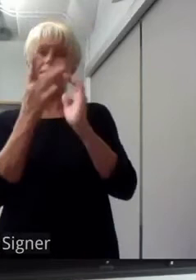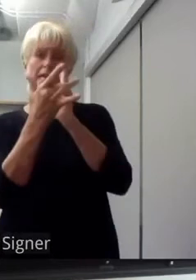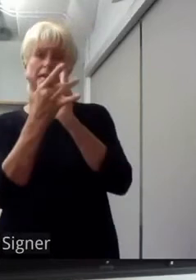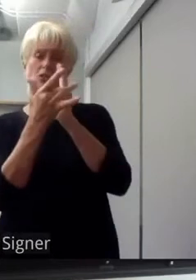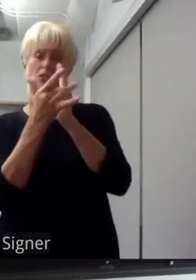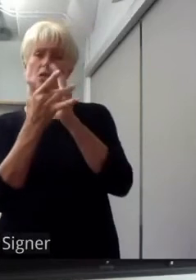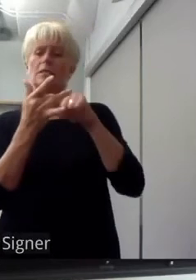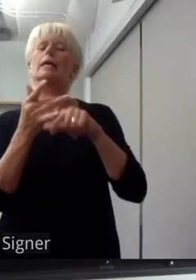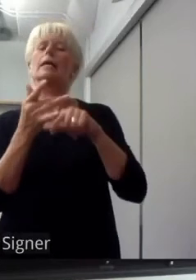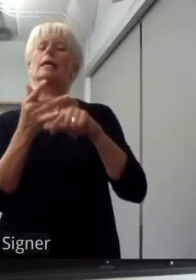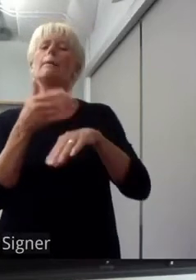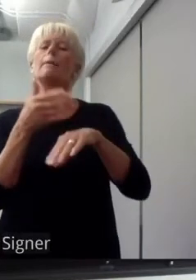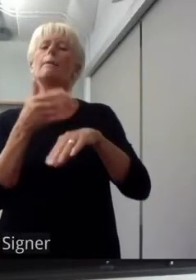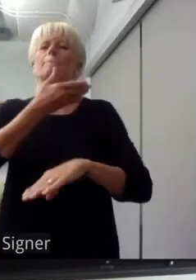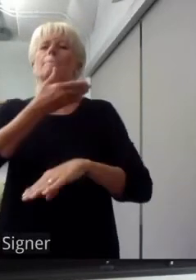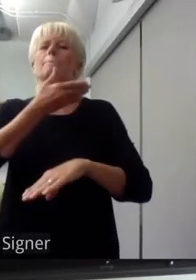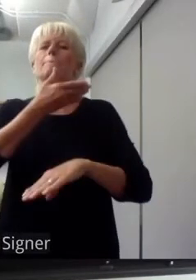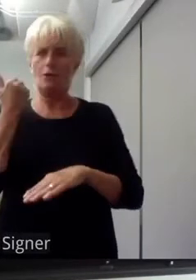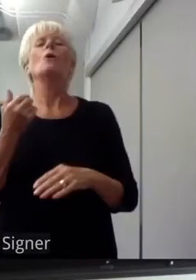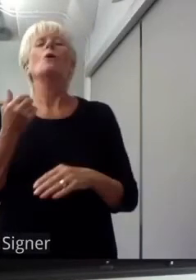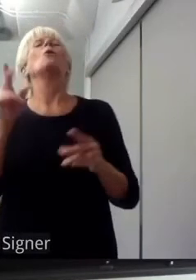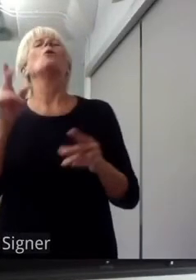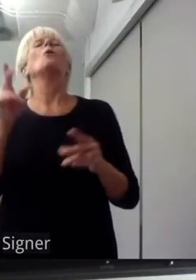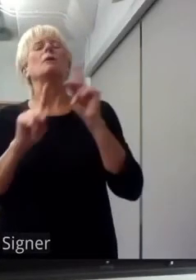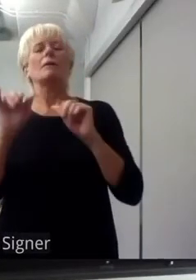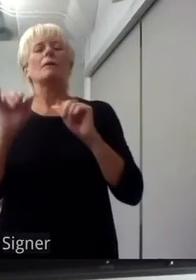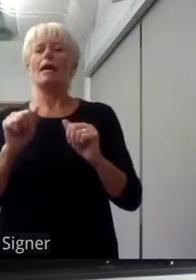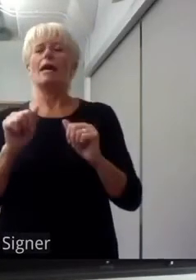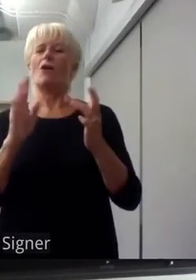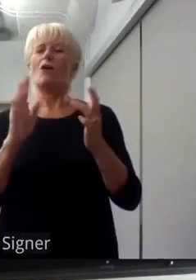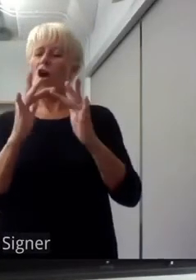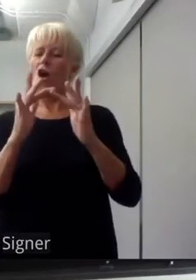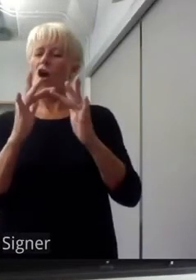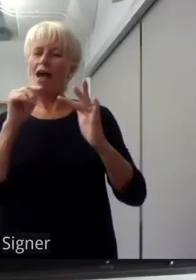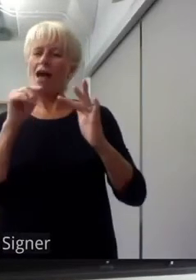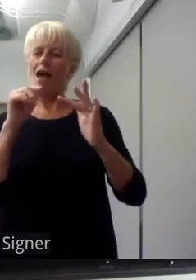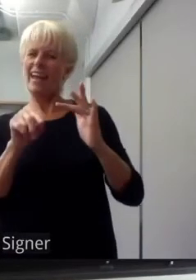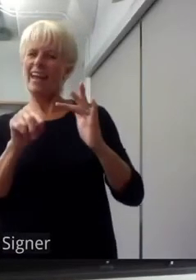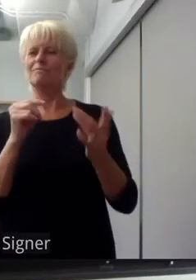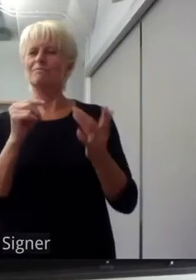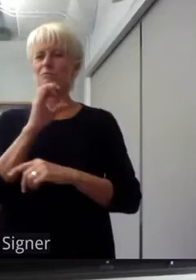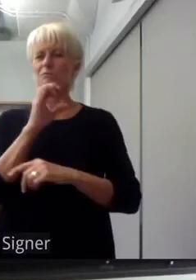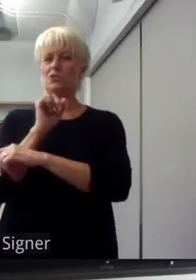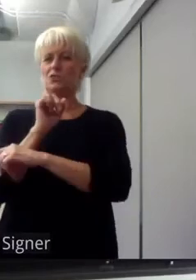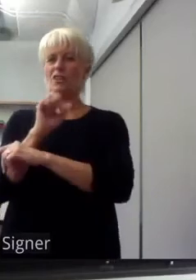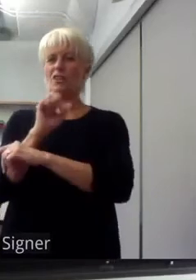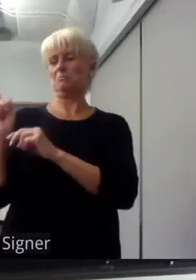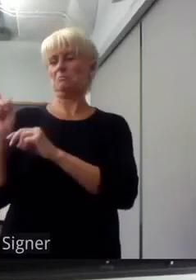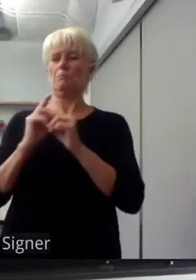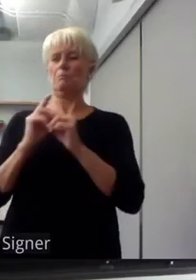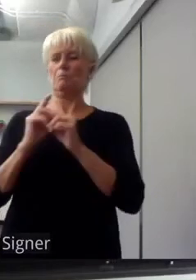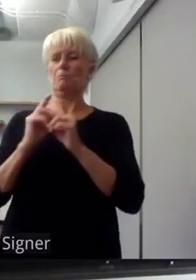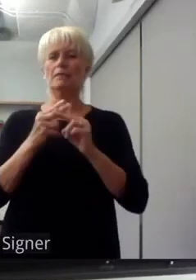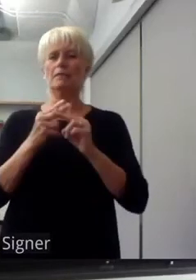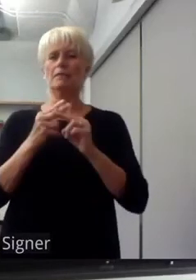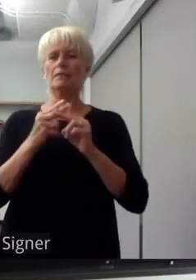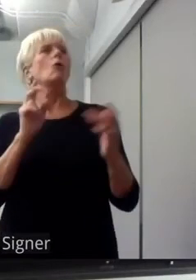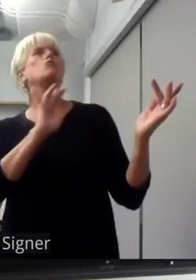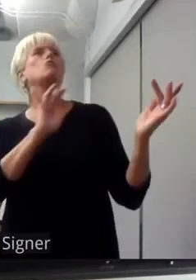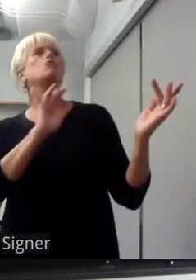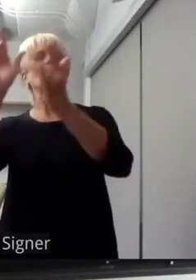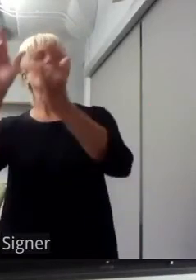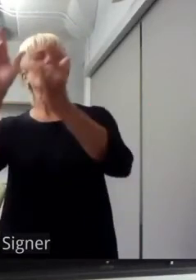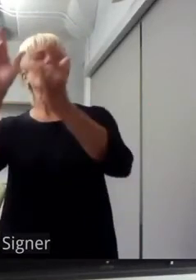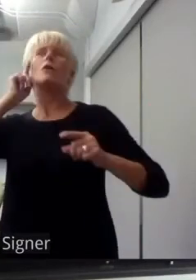online forums, which, as Charles mentioned, is really important for reaching out to people who might find it difficult to get somewhere